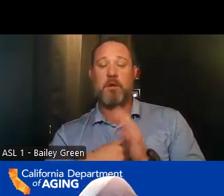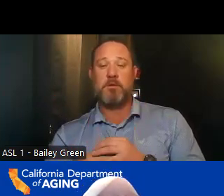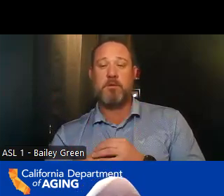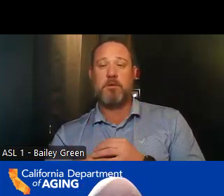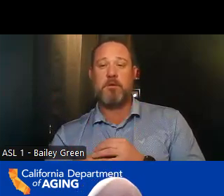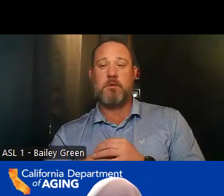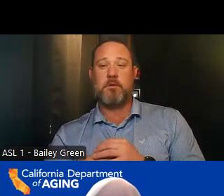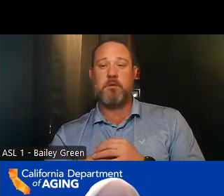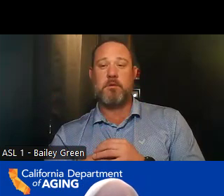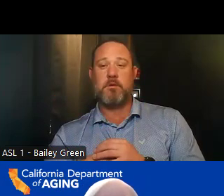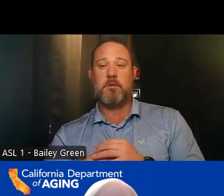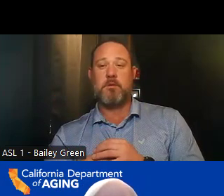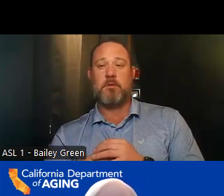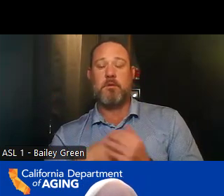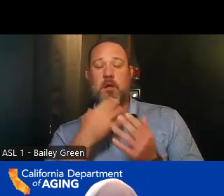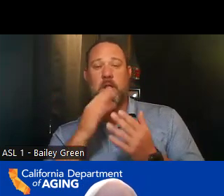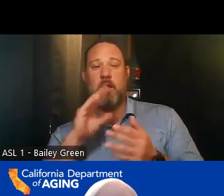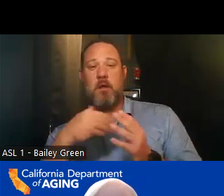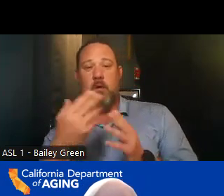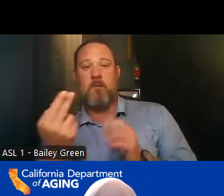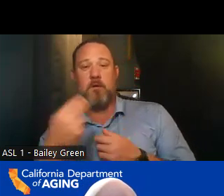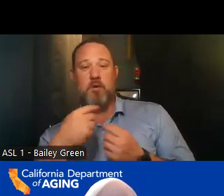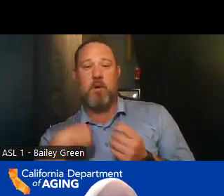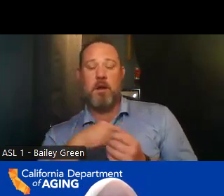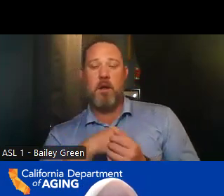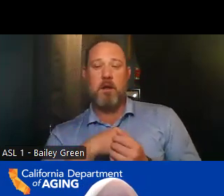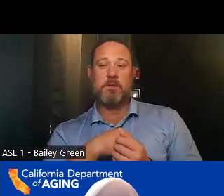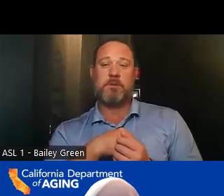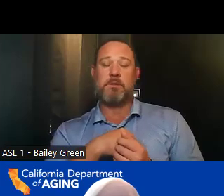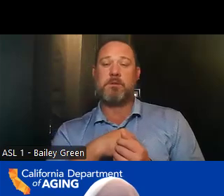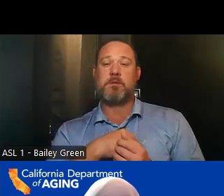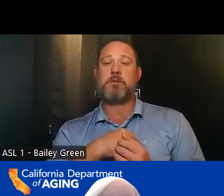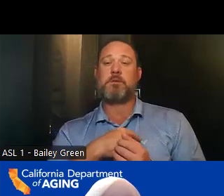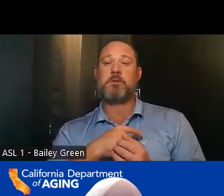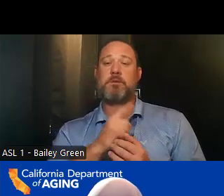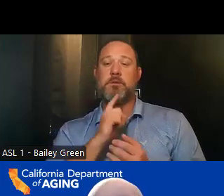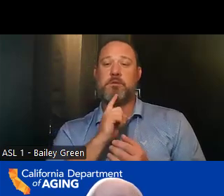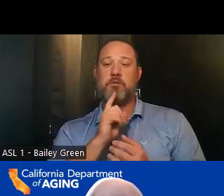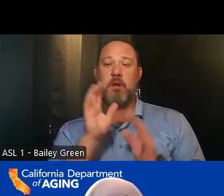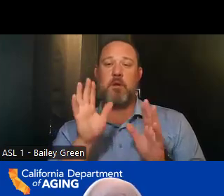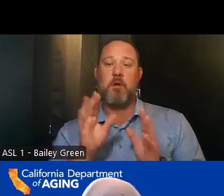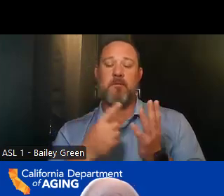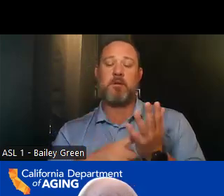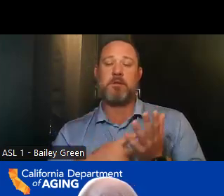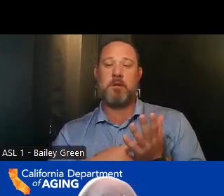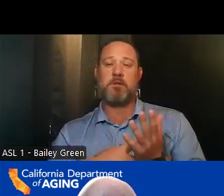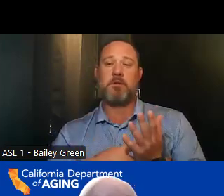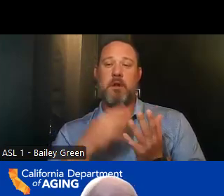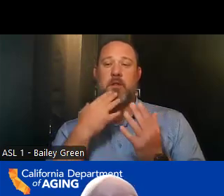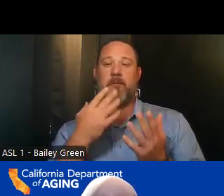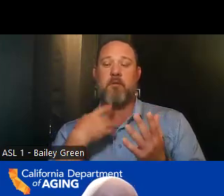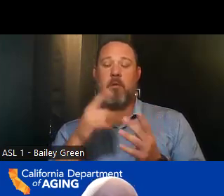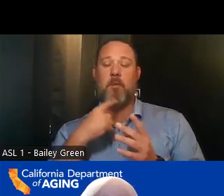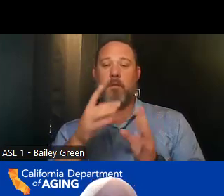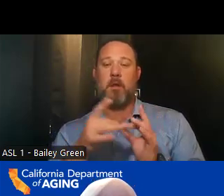So thank you all again for joining us today. This was really a wonderful discussion, and thank you for our public